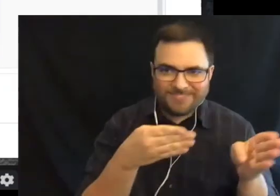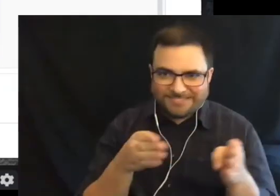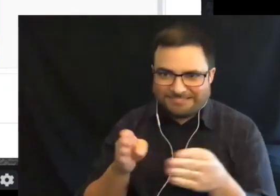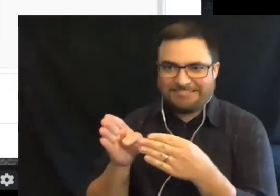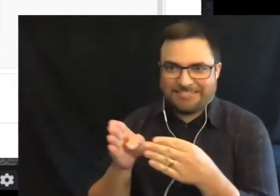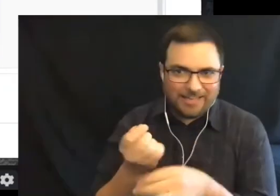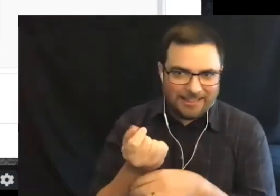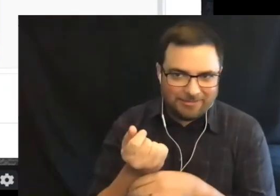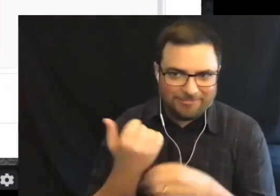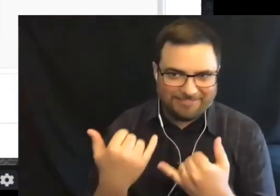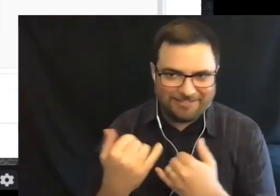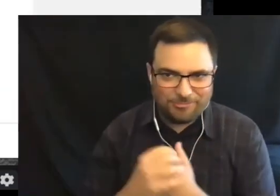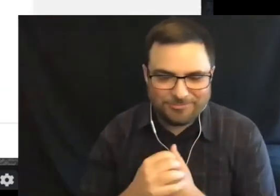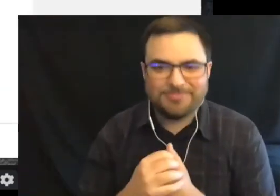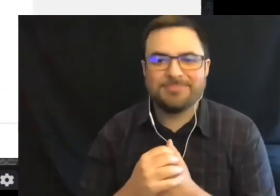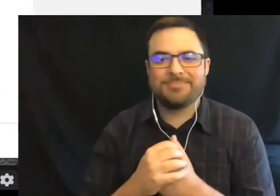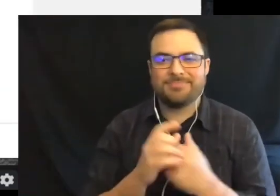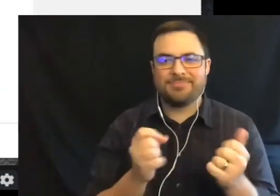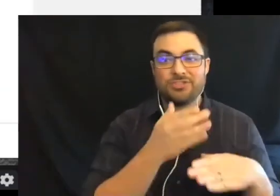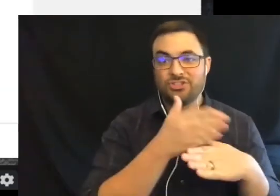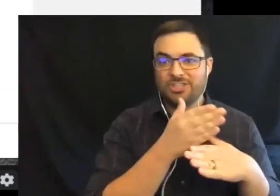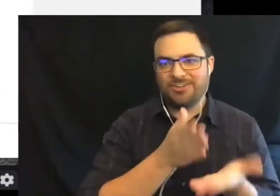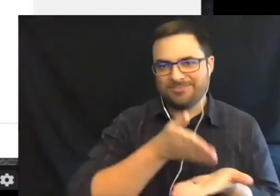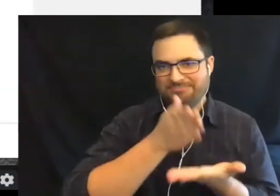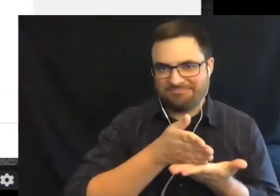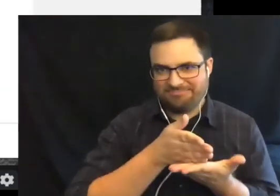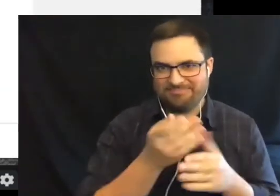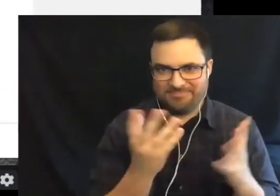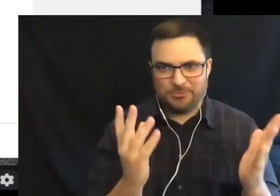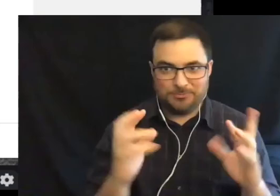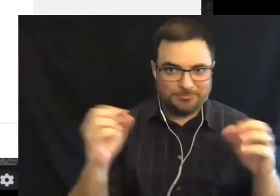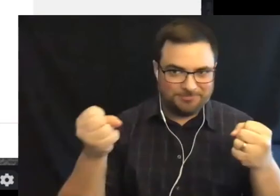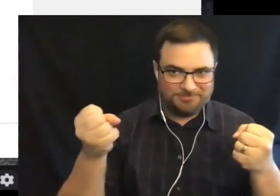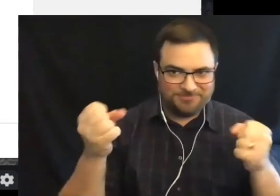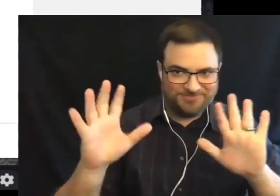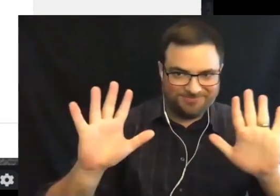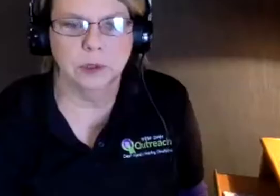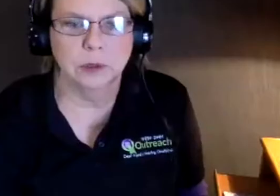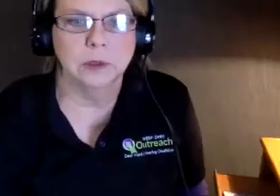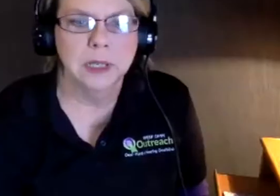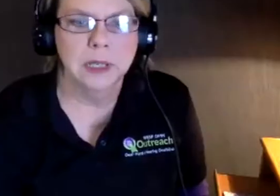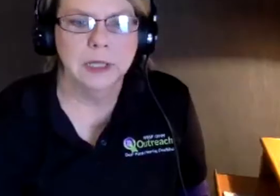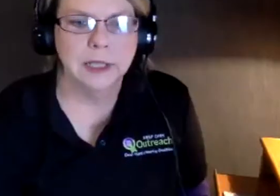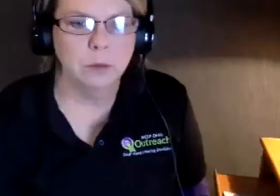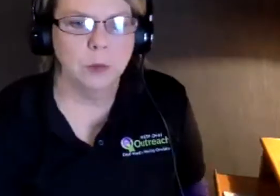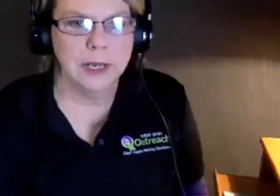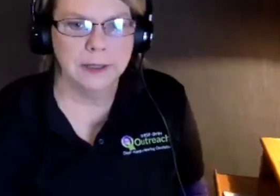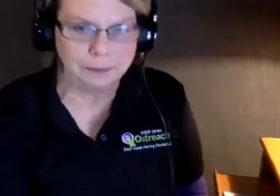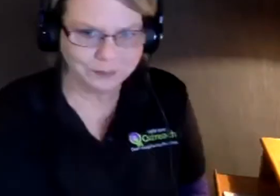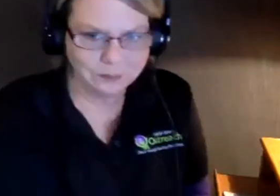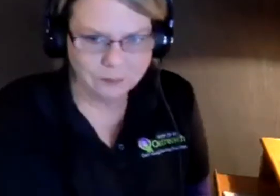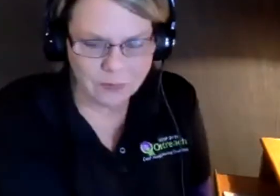bit. I will stop sharing my screen in just a second. I'm just Okay, yep, okay, just get yep. set up and we'll There we keep go. moving Okay.